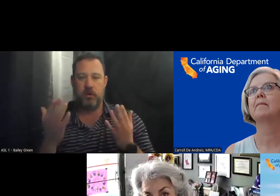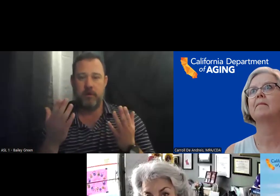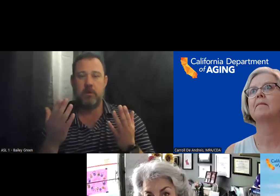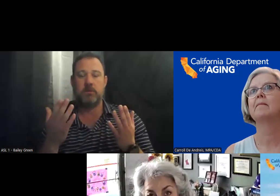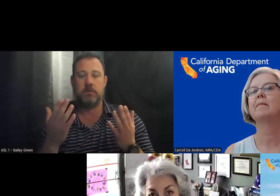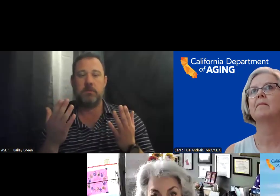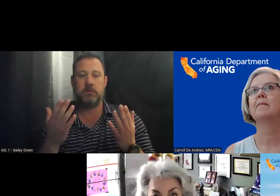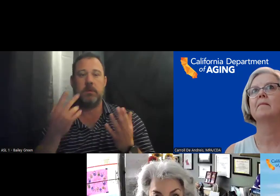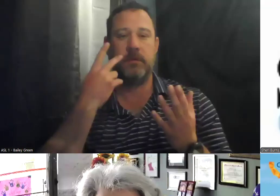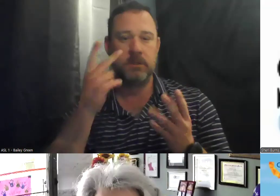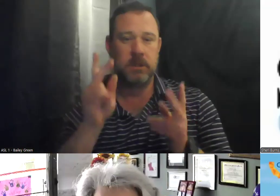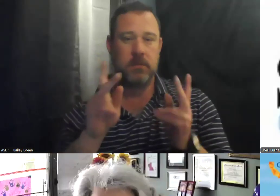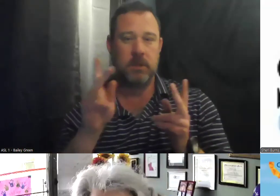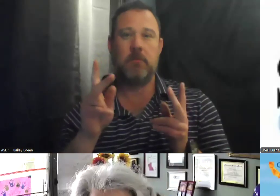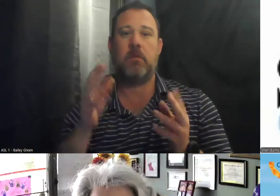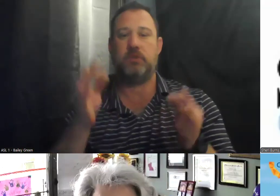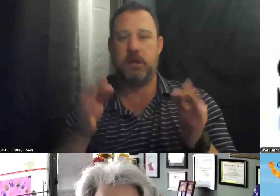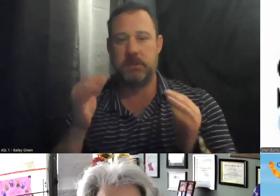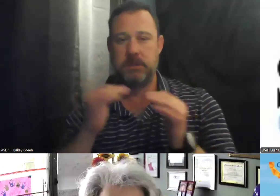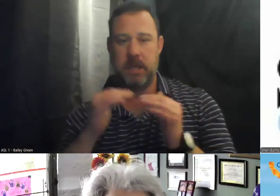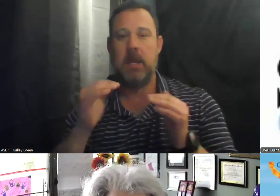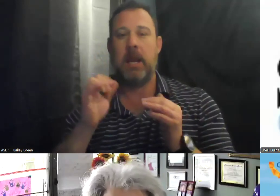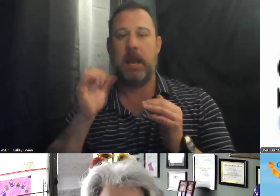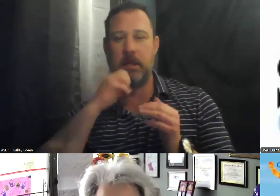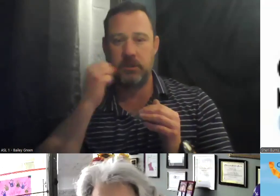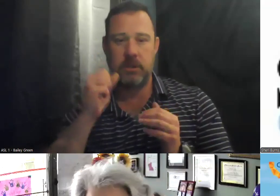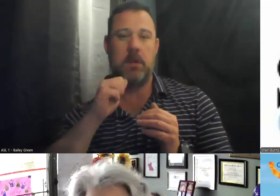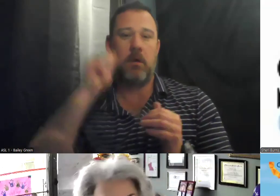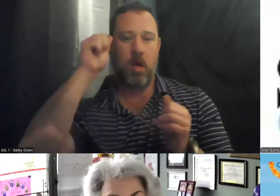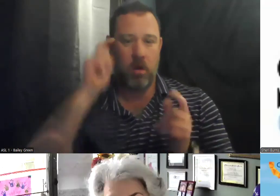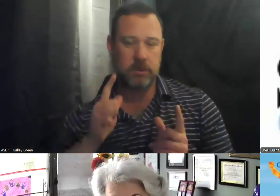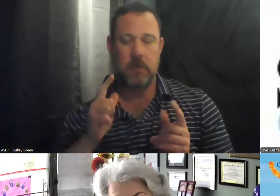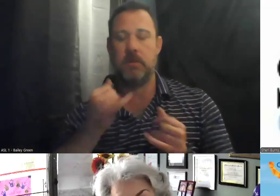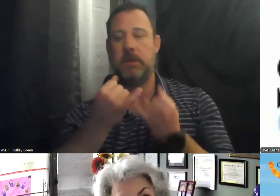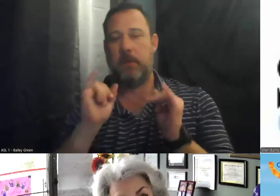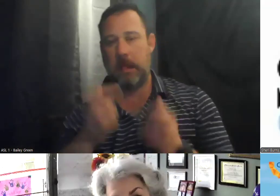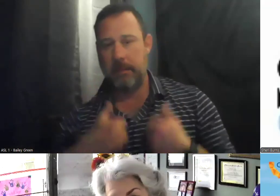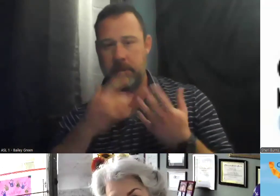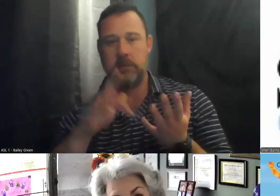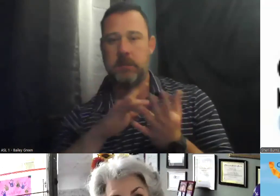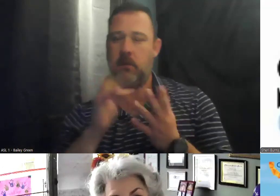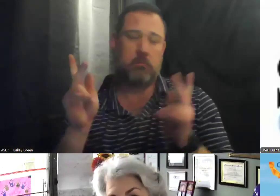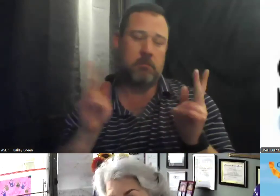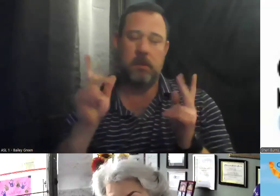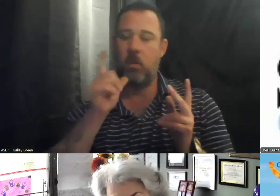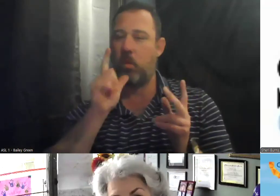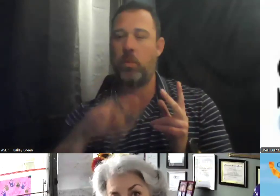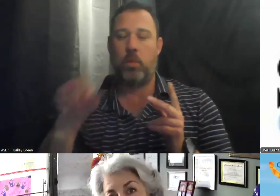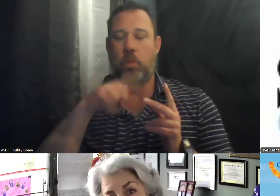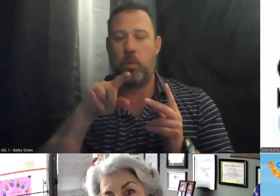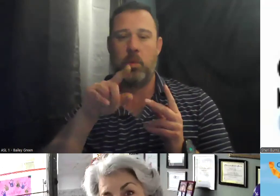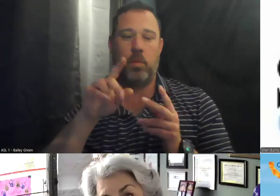seen folks from Justice and Aging, the Alzheimer's Association, independent living centers. I mean, just people who have been out in the